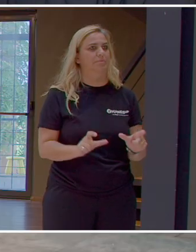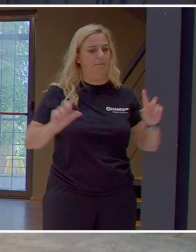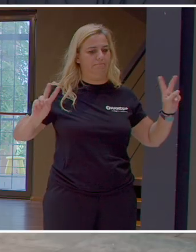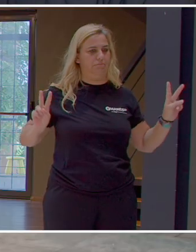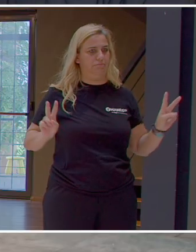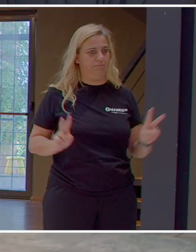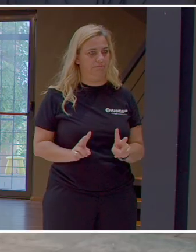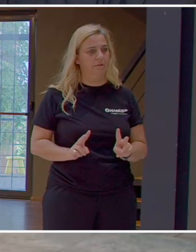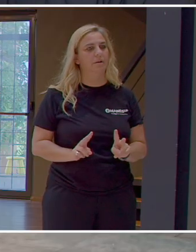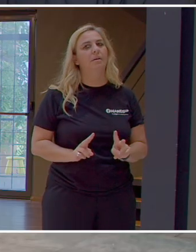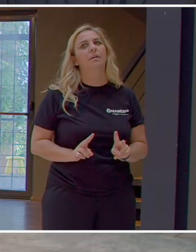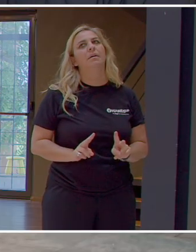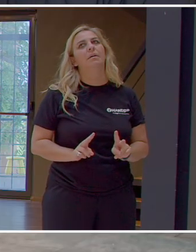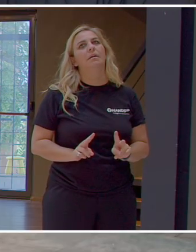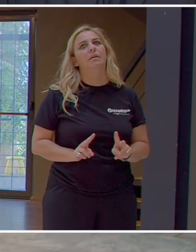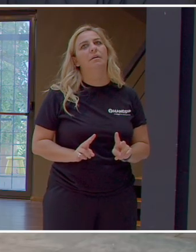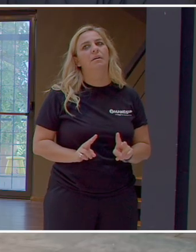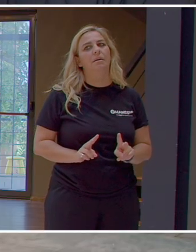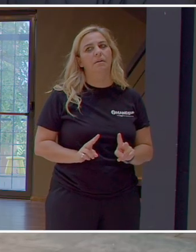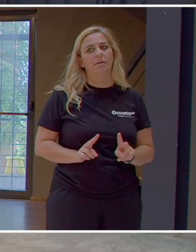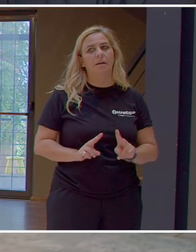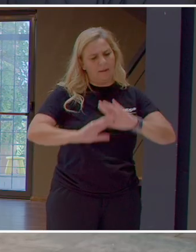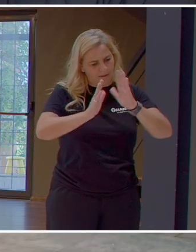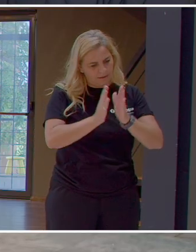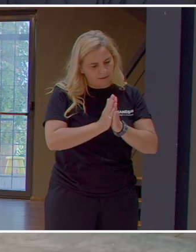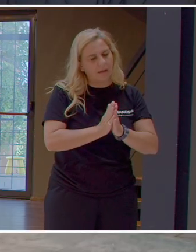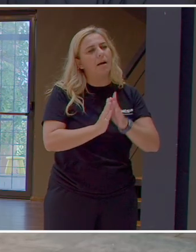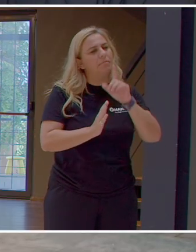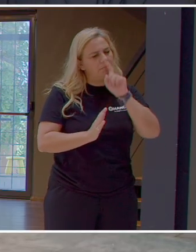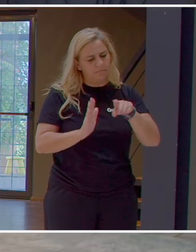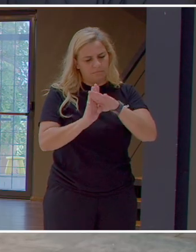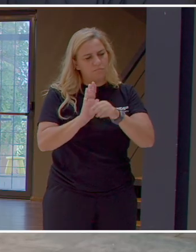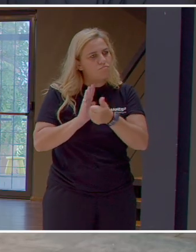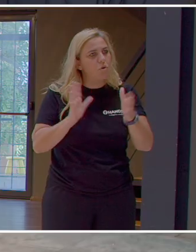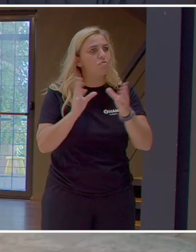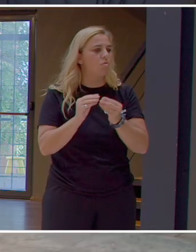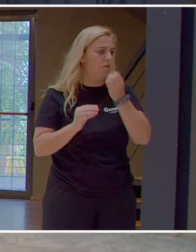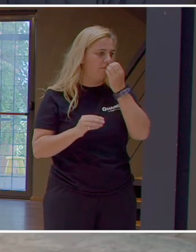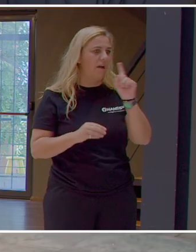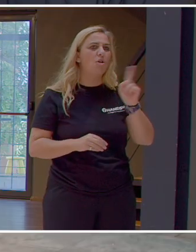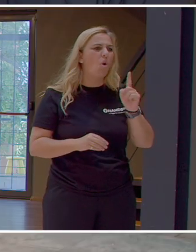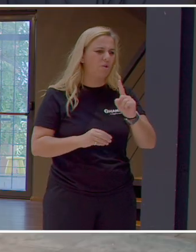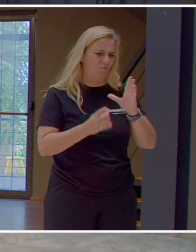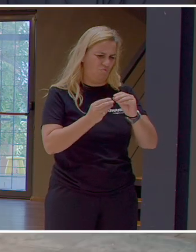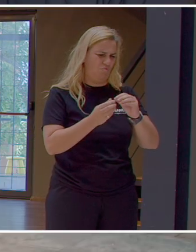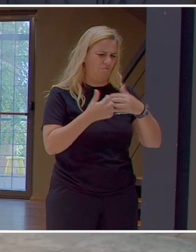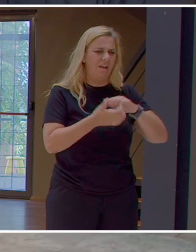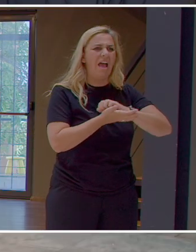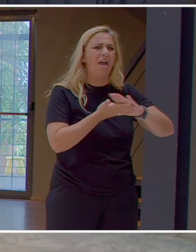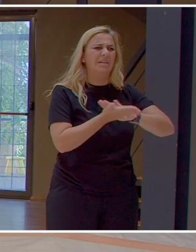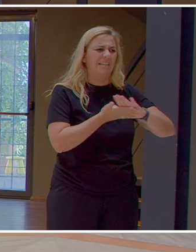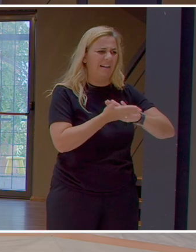and especially whole-based plant food and not so much processed.